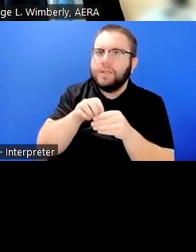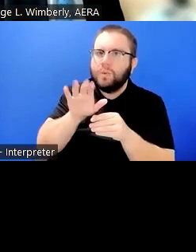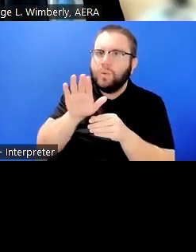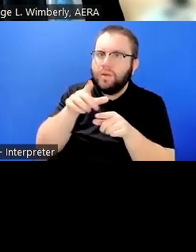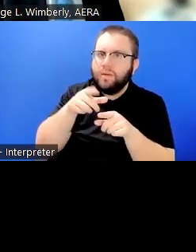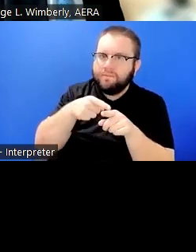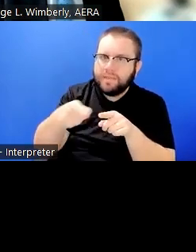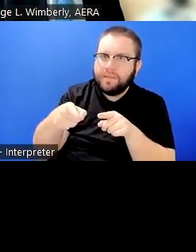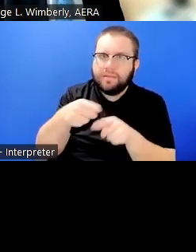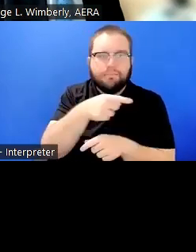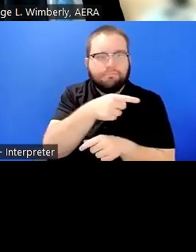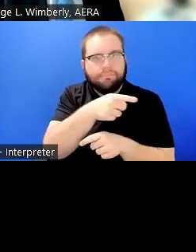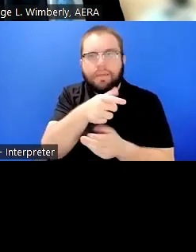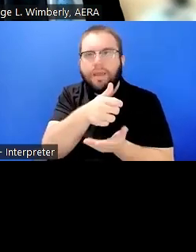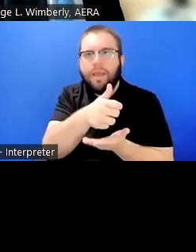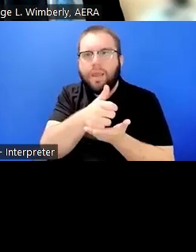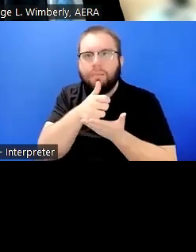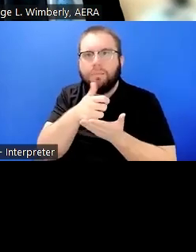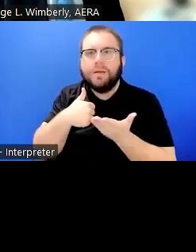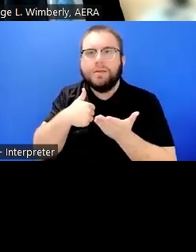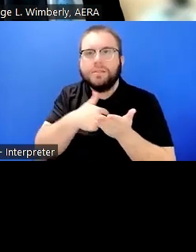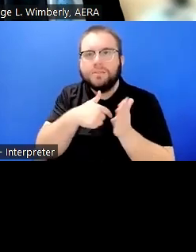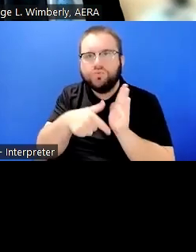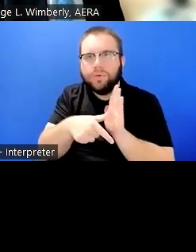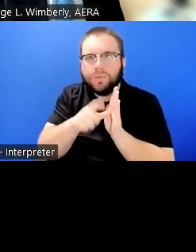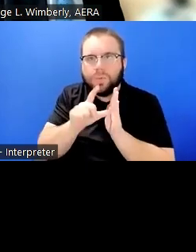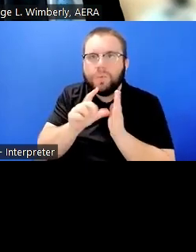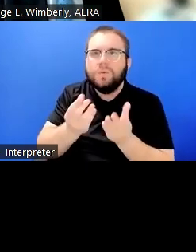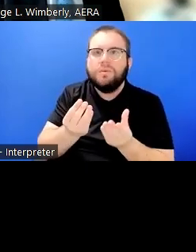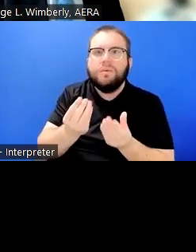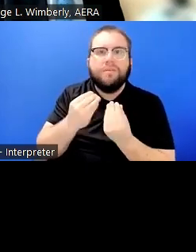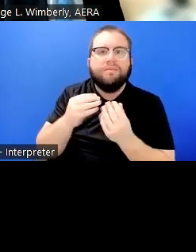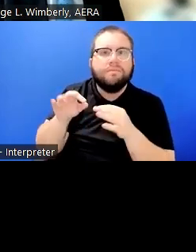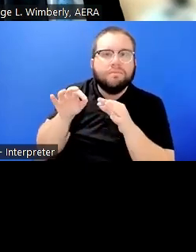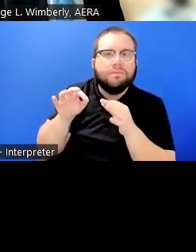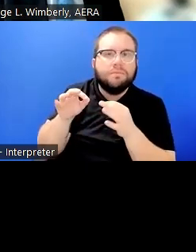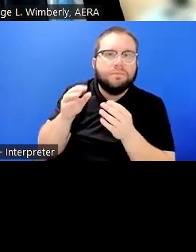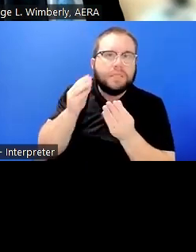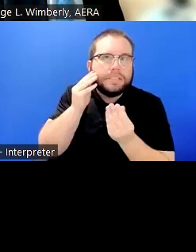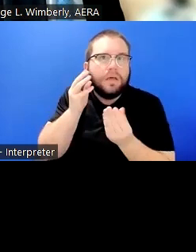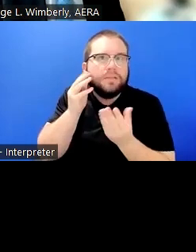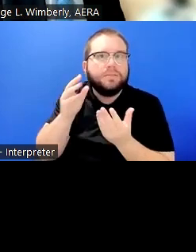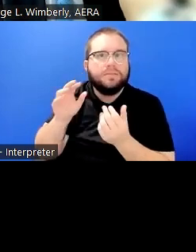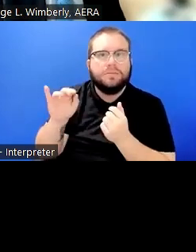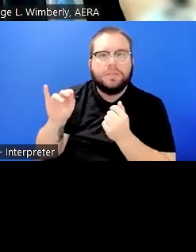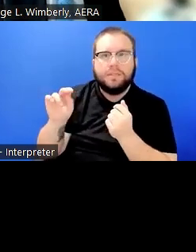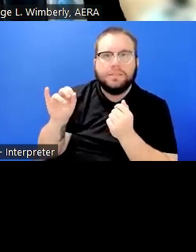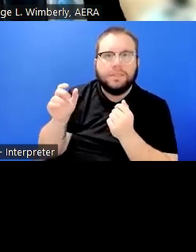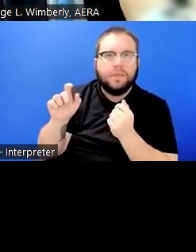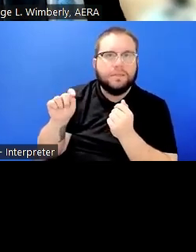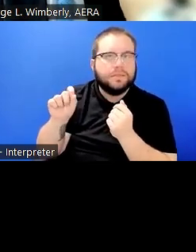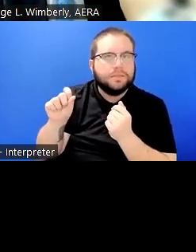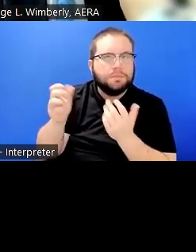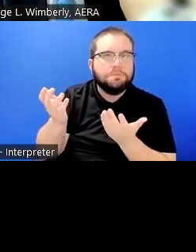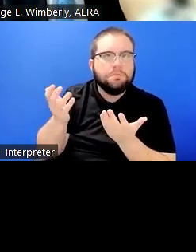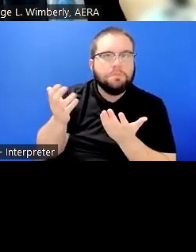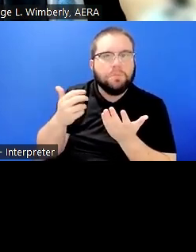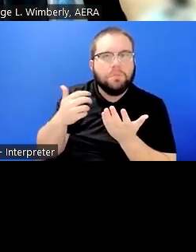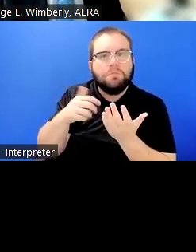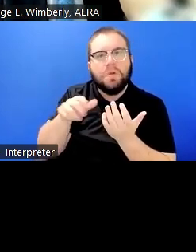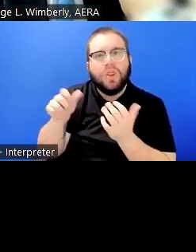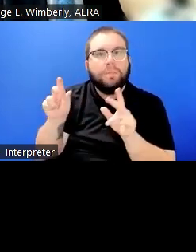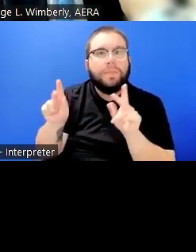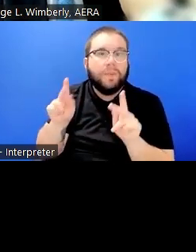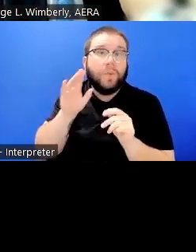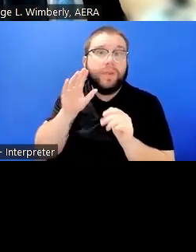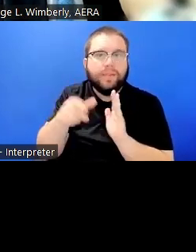will help us and review and give us insight. So do think about that, because others will review your work. And we definitely